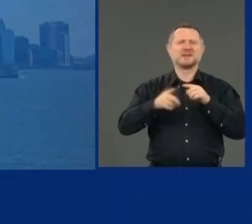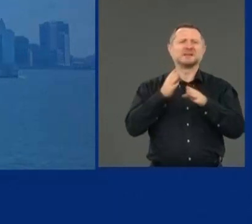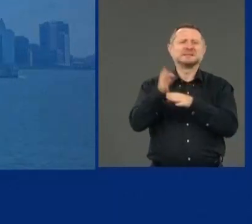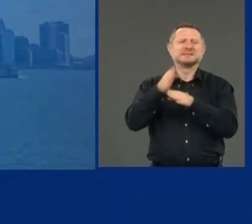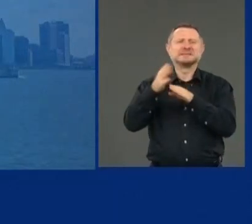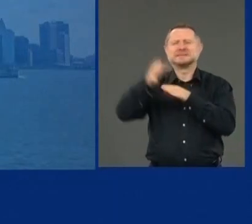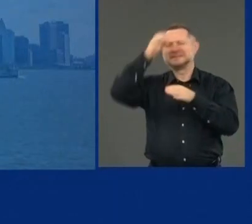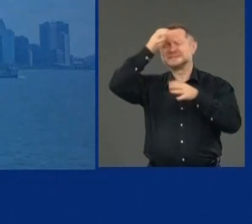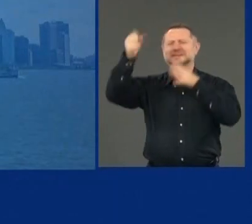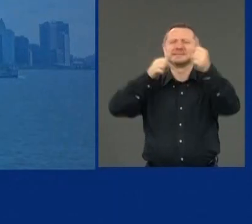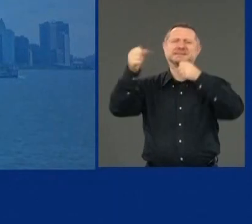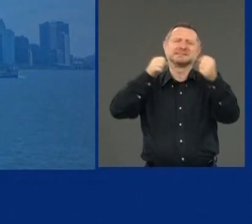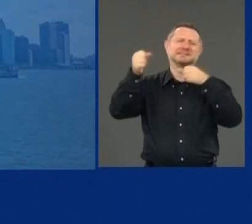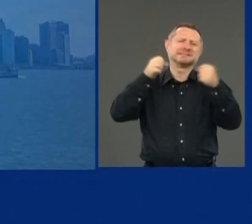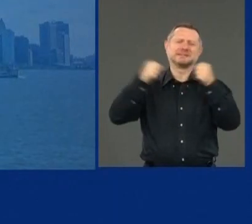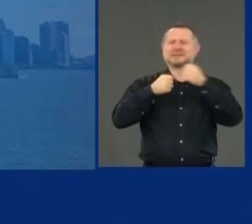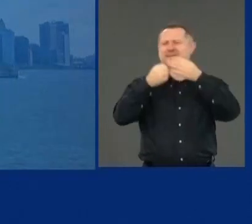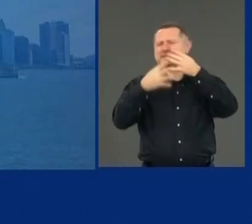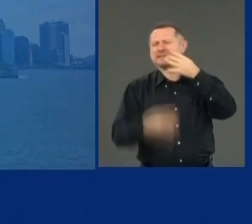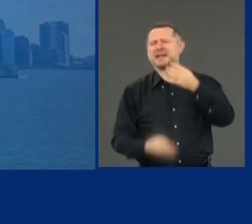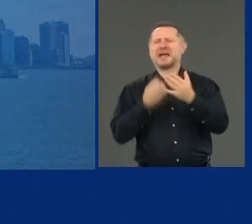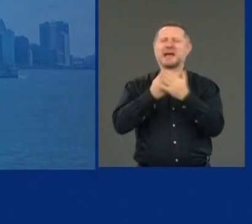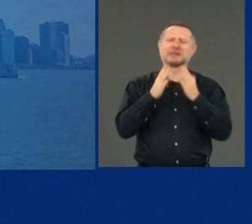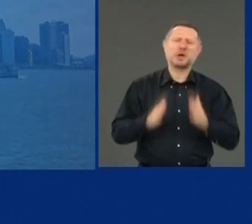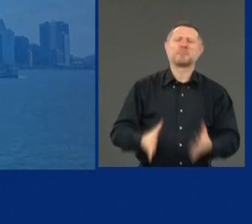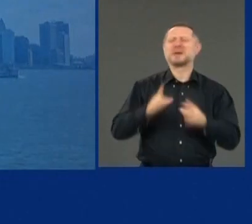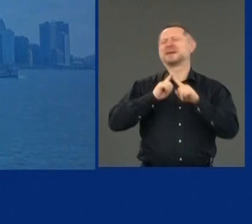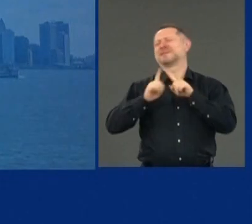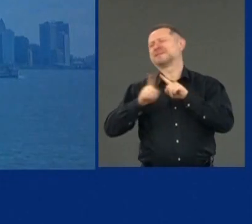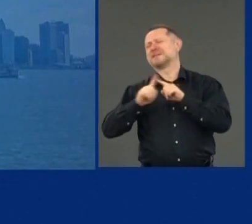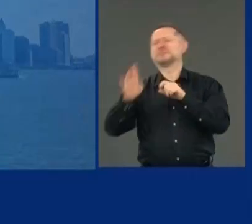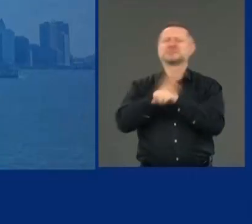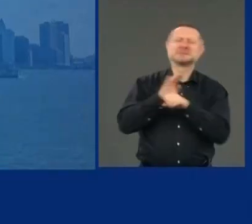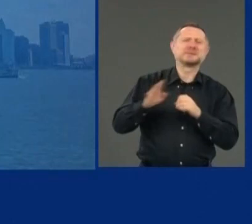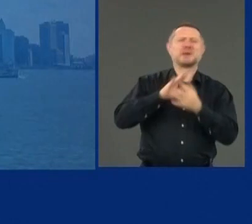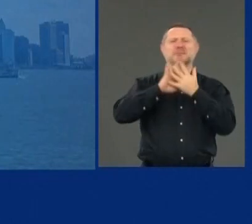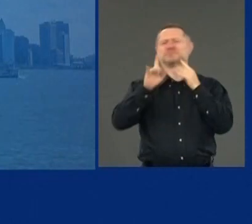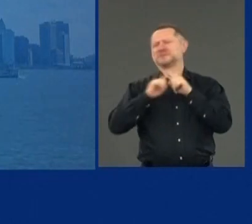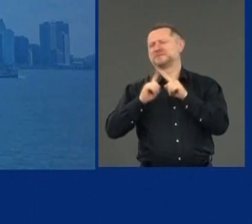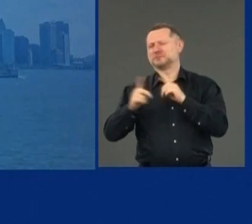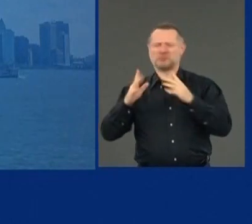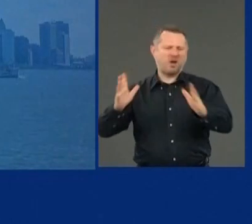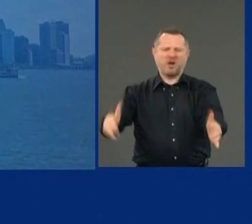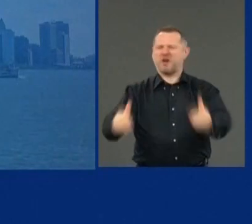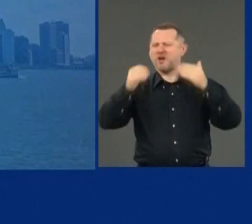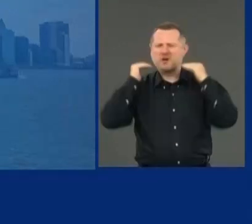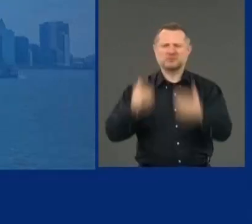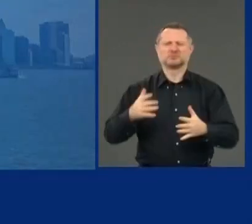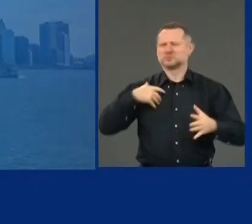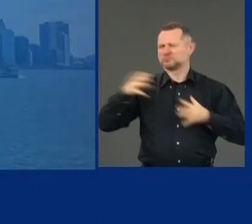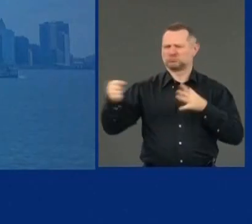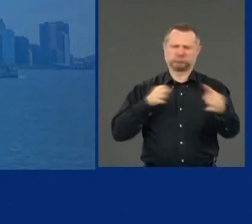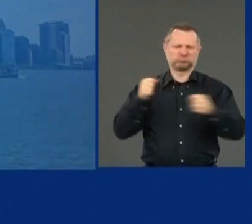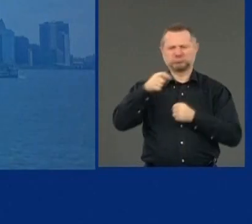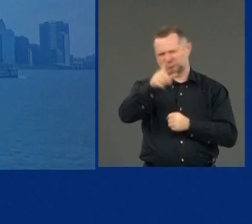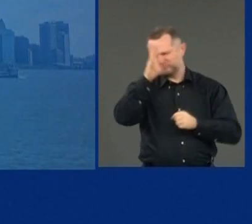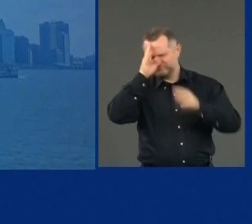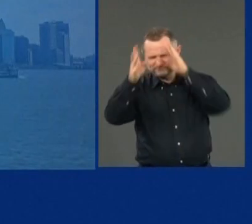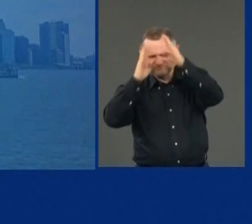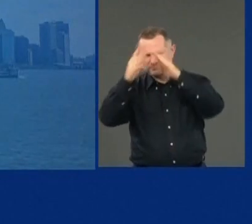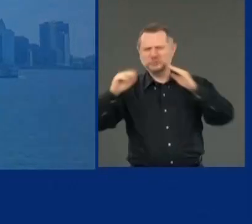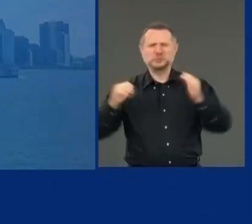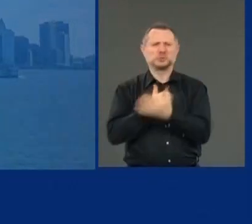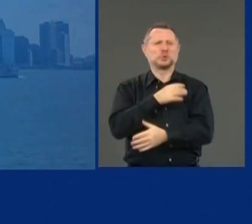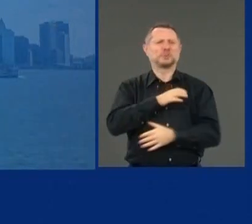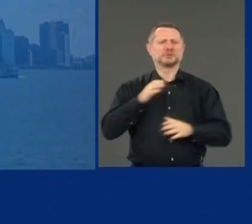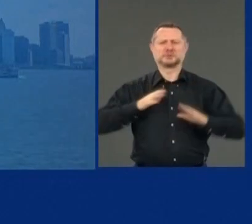the economy. But I want them to get to work. I want them to come up with ideas. And let's